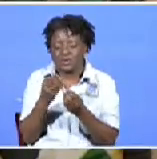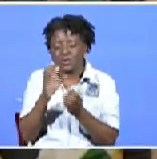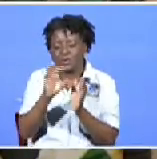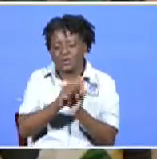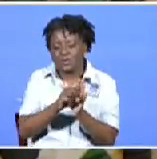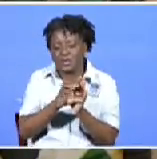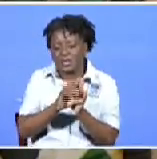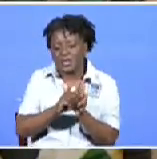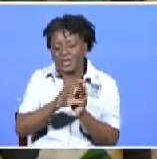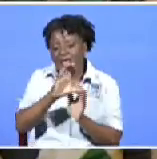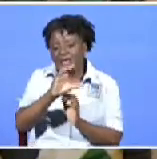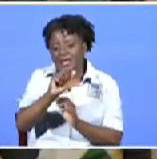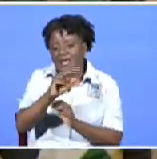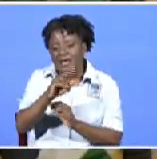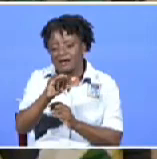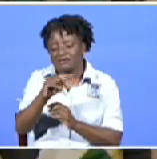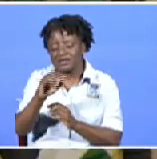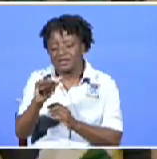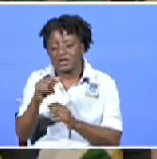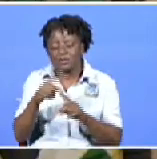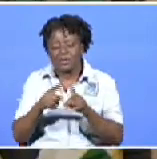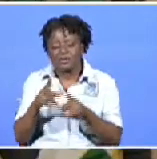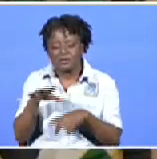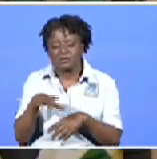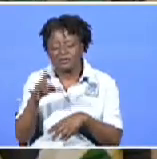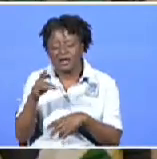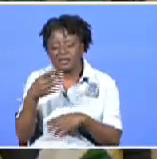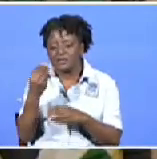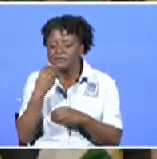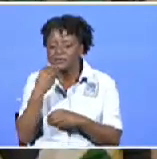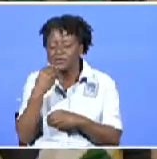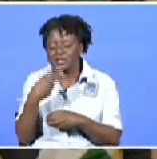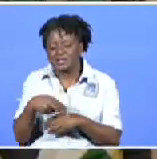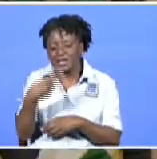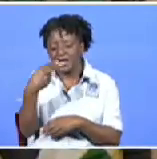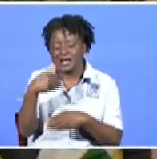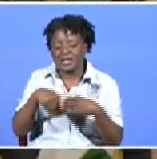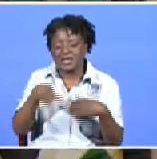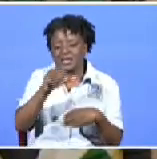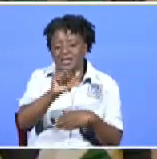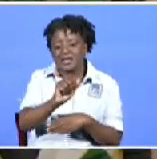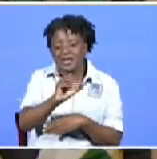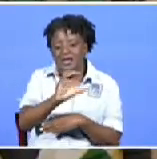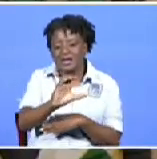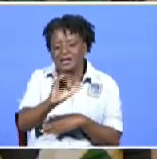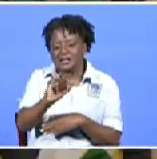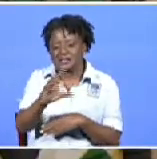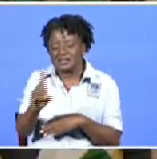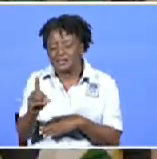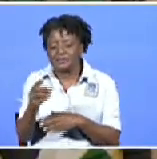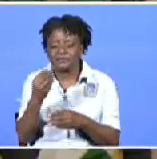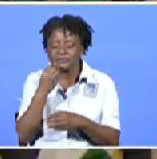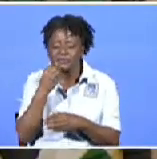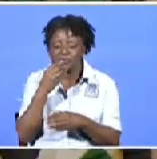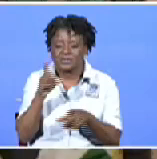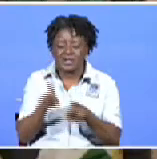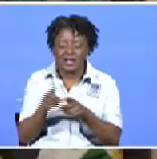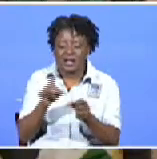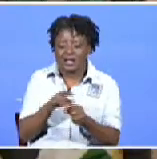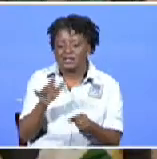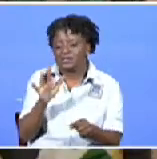find that the food that they're eating is high in acid content. So foods such as sodas,